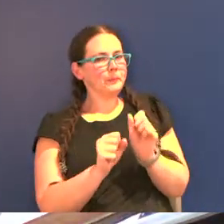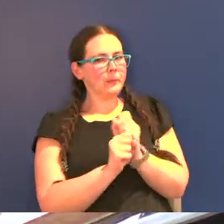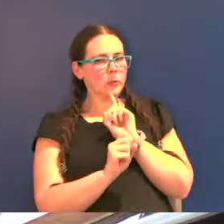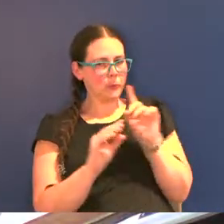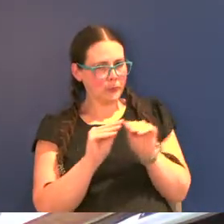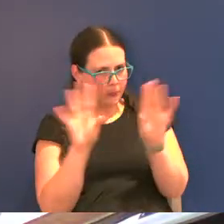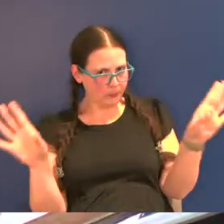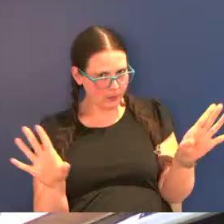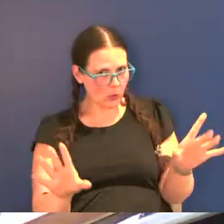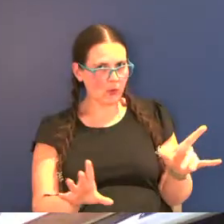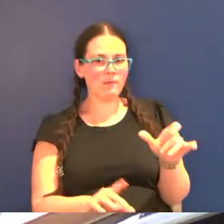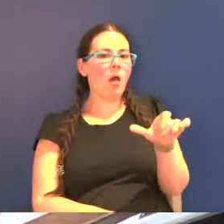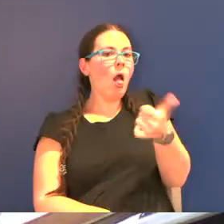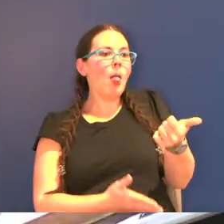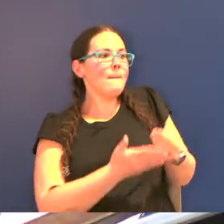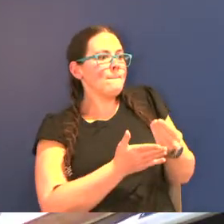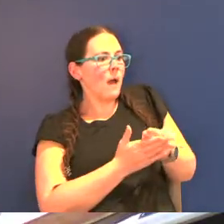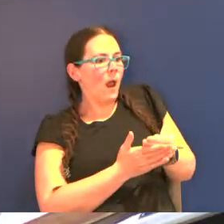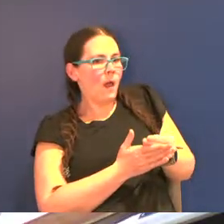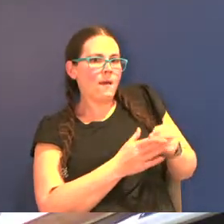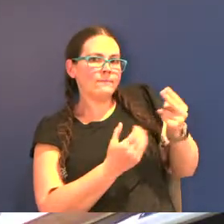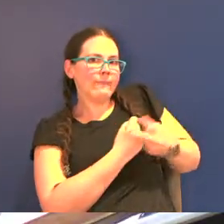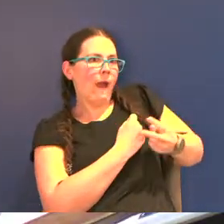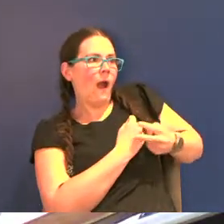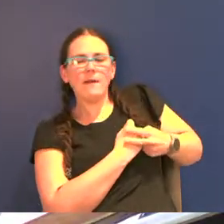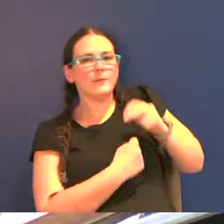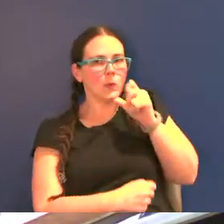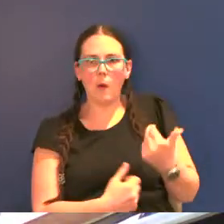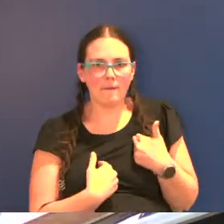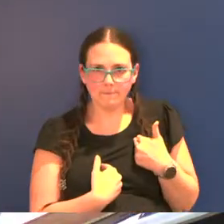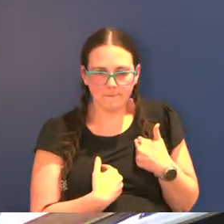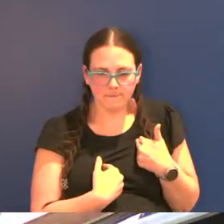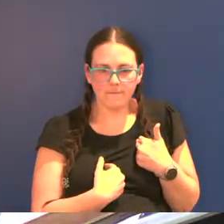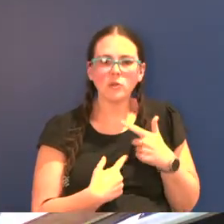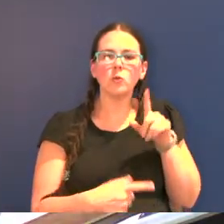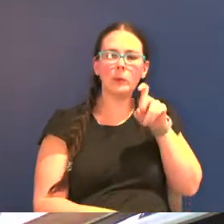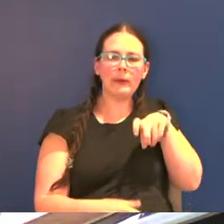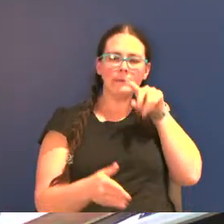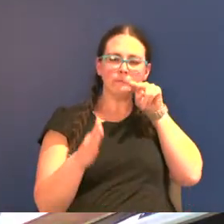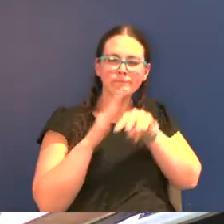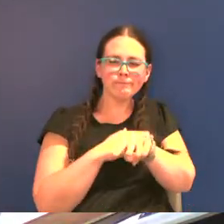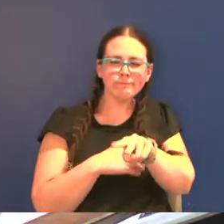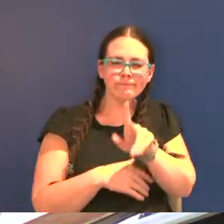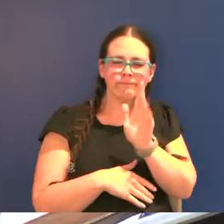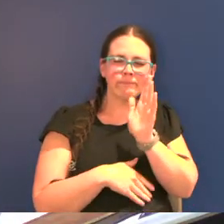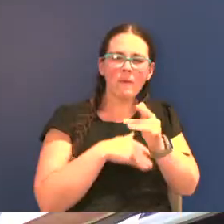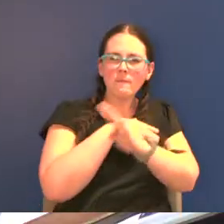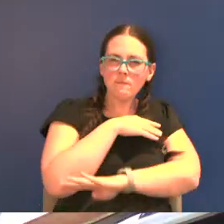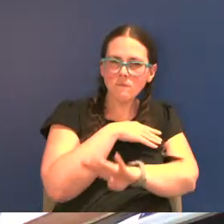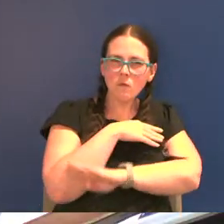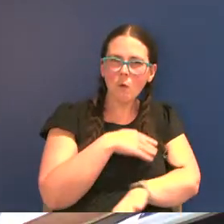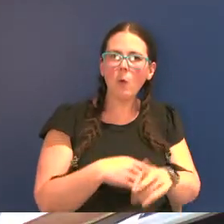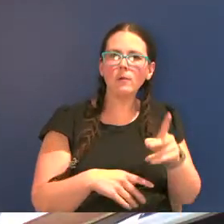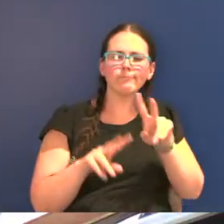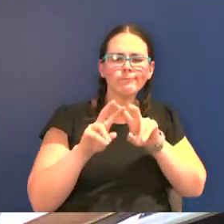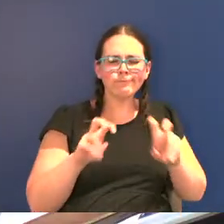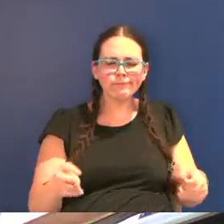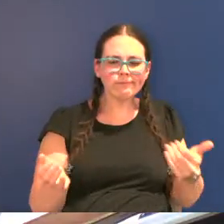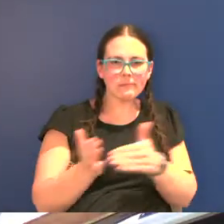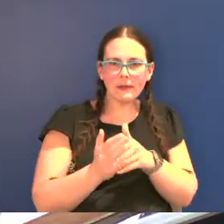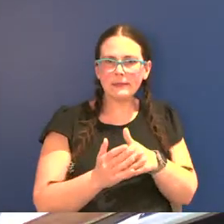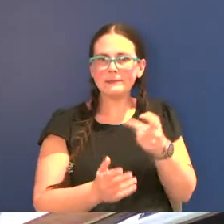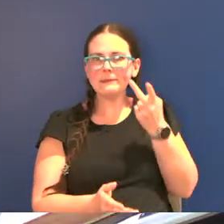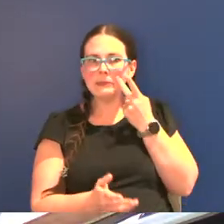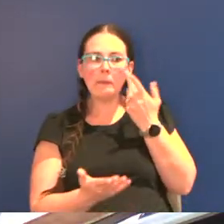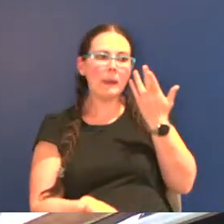don't have other money stashed somewhere, right? So this would have to be us looking into the fall, assessing, as Dr. Adams said, and then looking for some